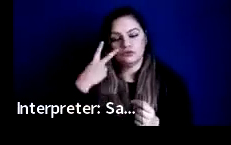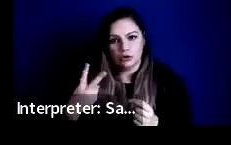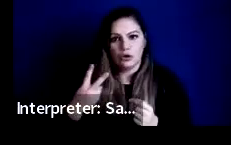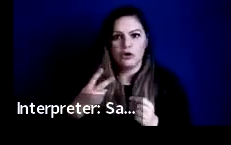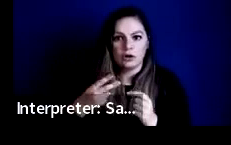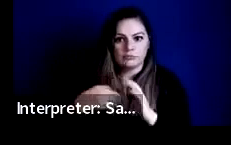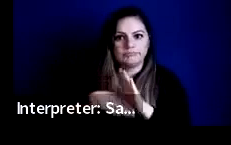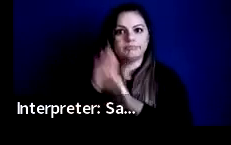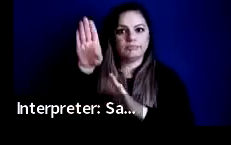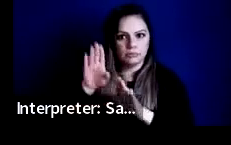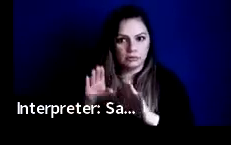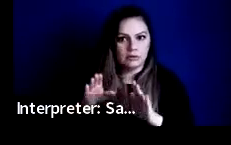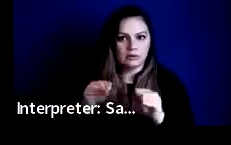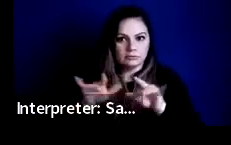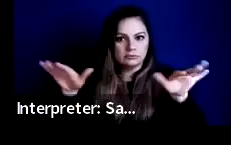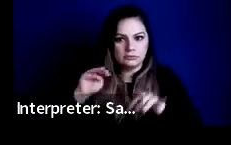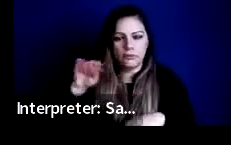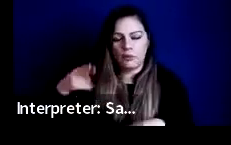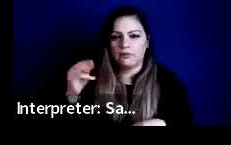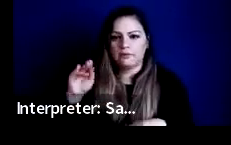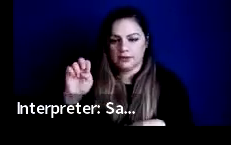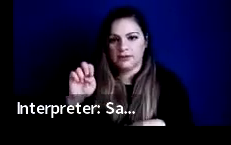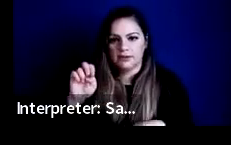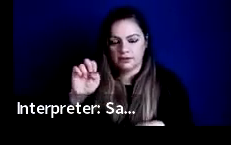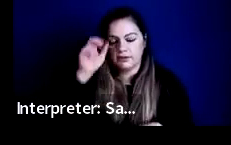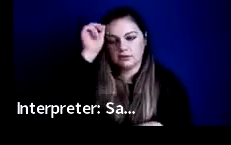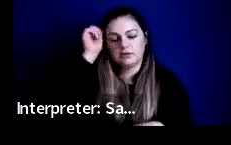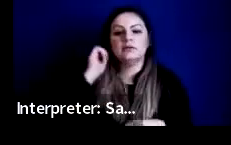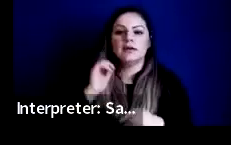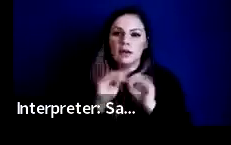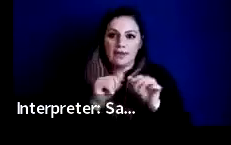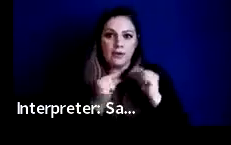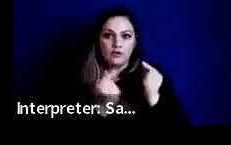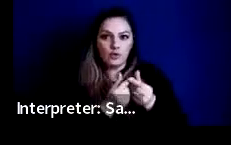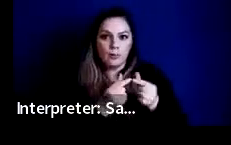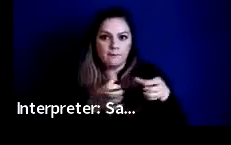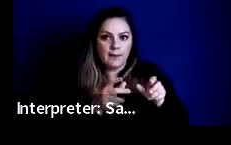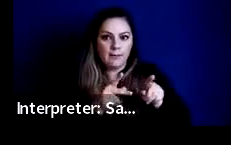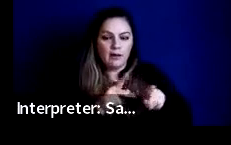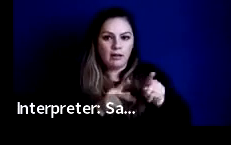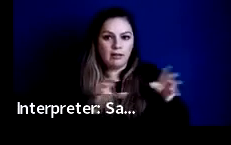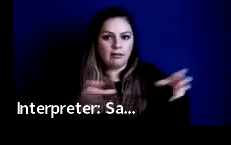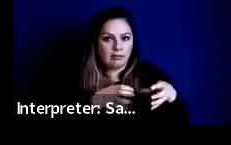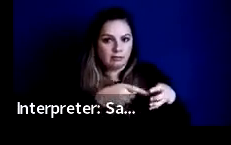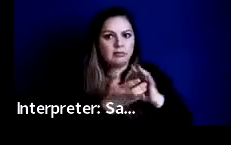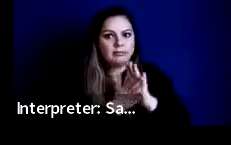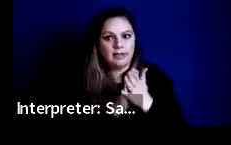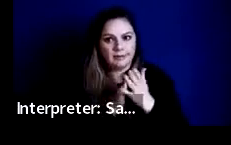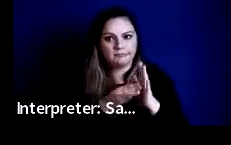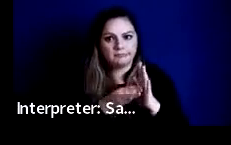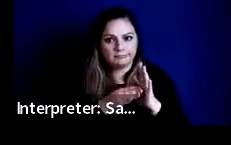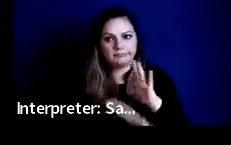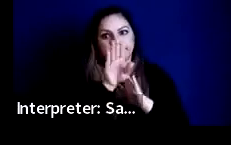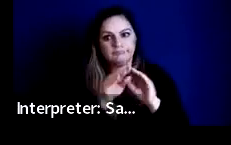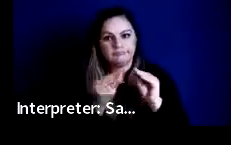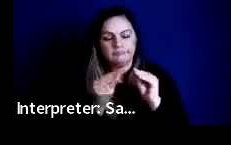an uptick in addiction amongst that population. Then in the 1860s, during